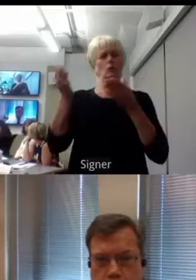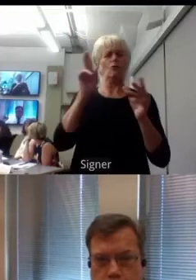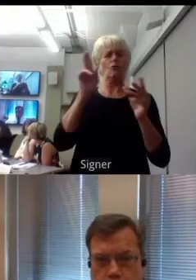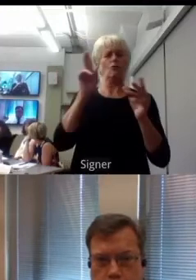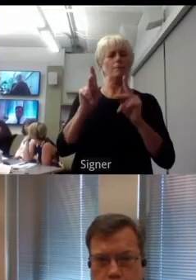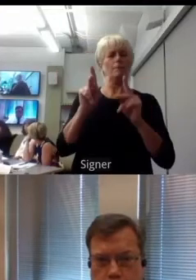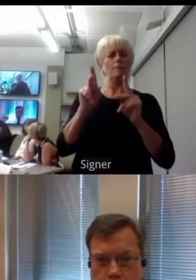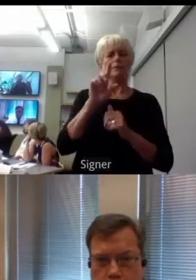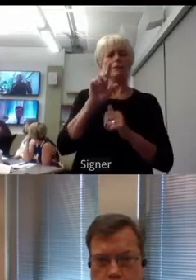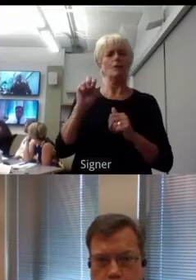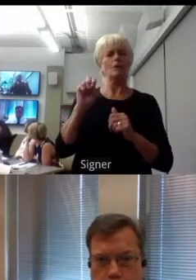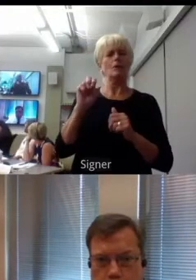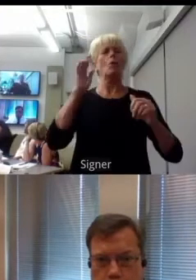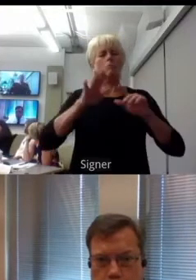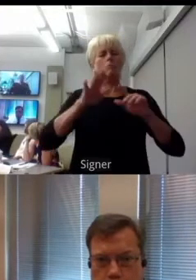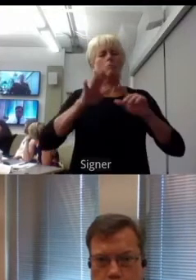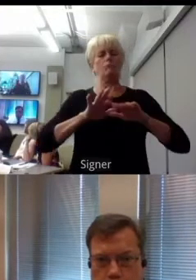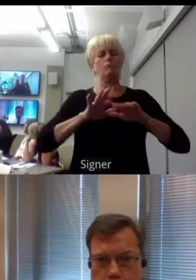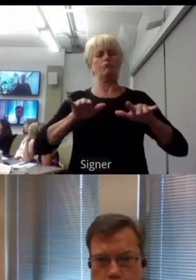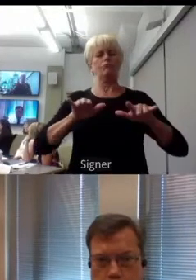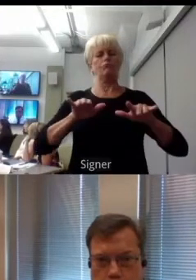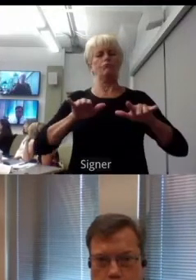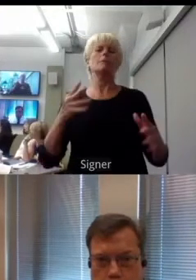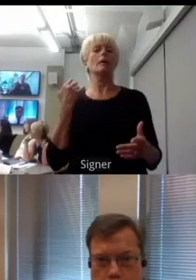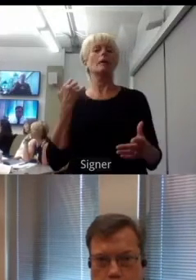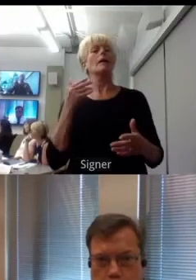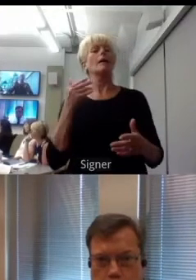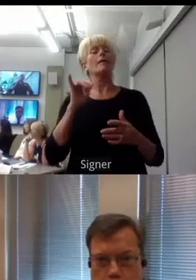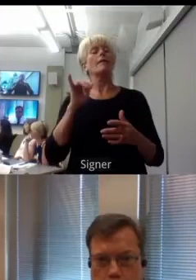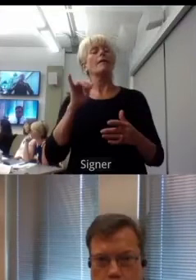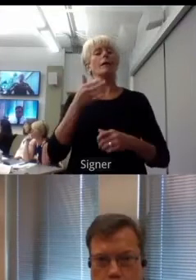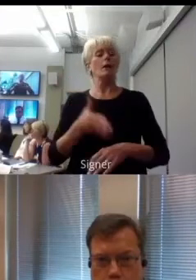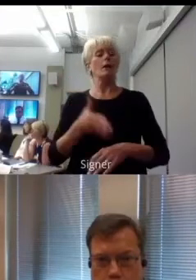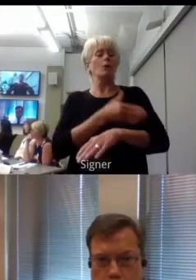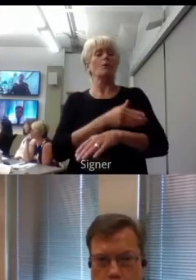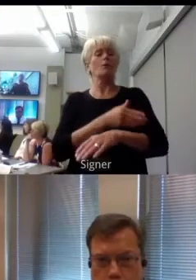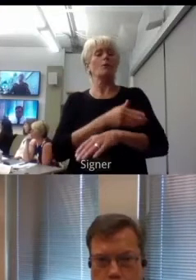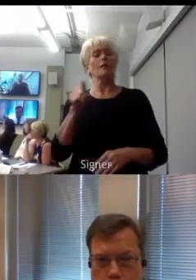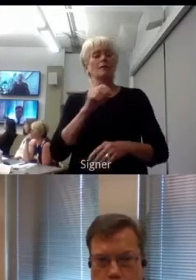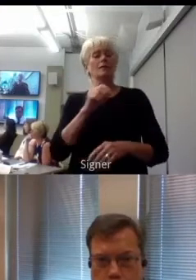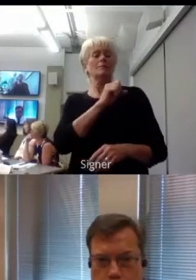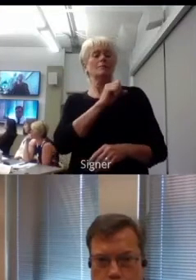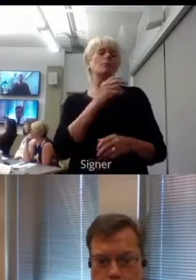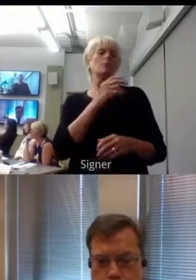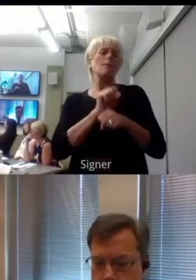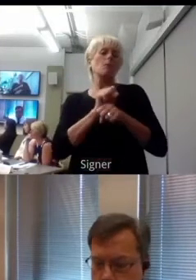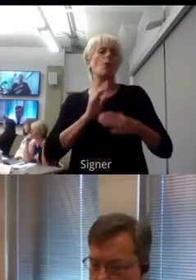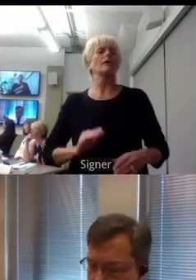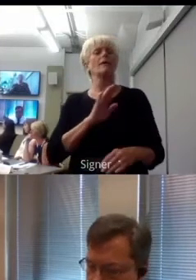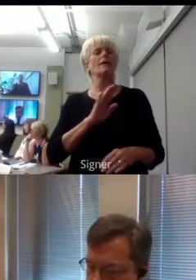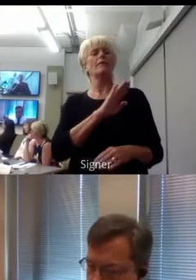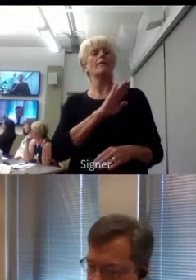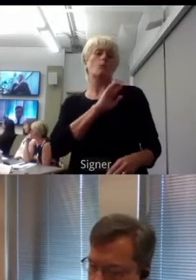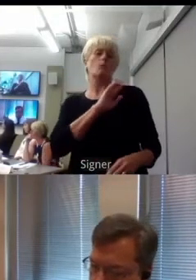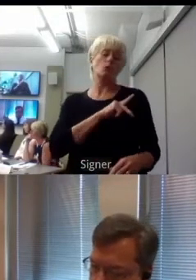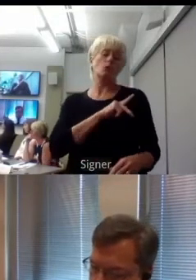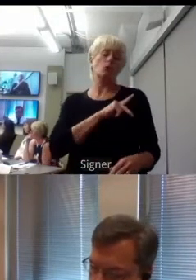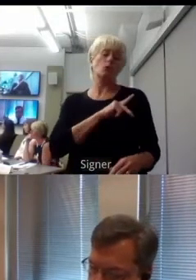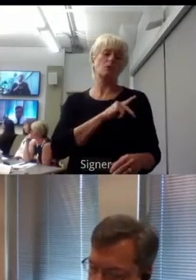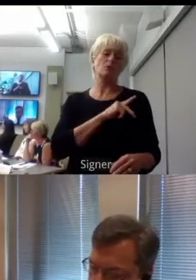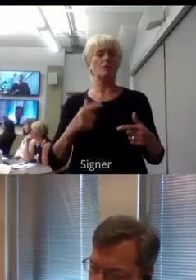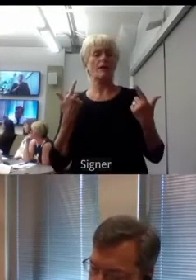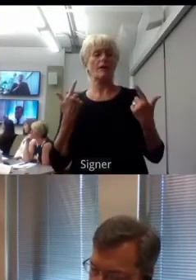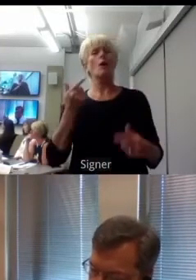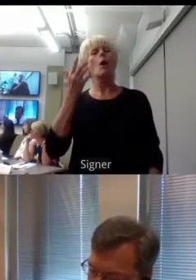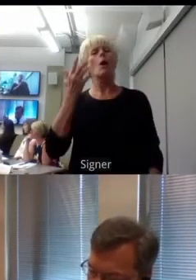personal and private lives, and I think also help deal with stigma around disability. So that was something that we did. I